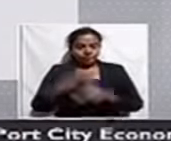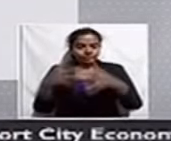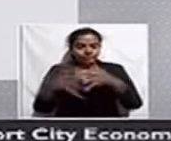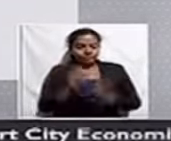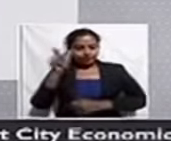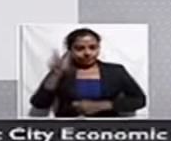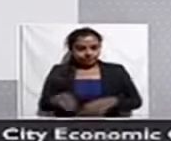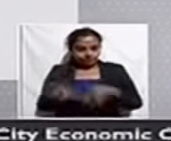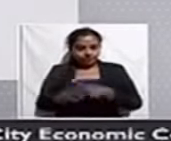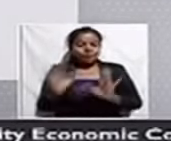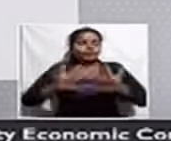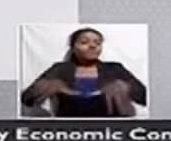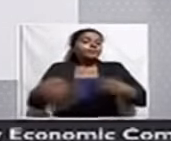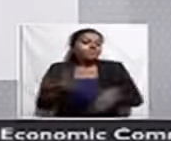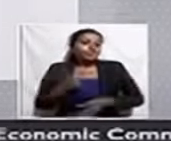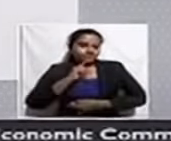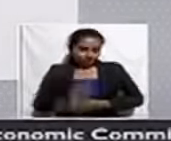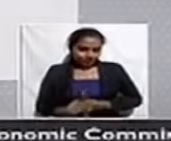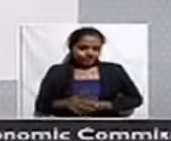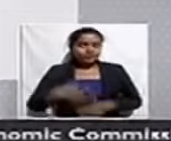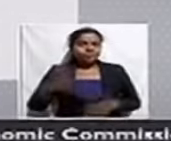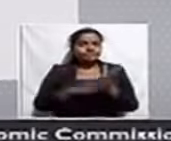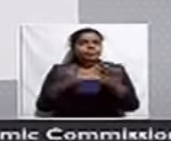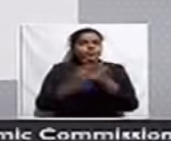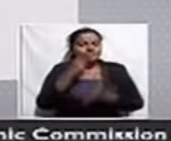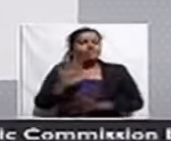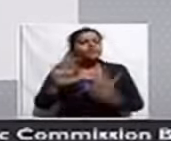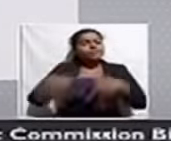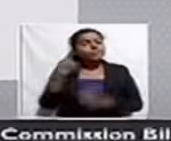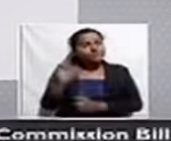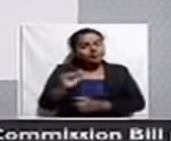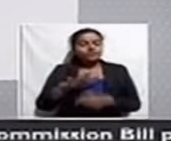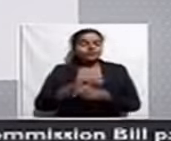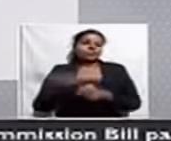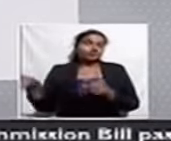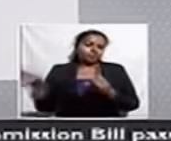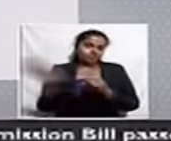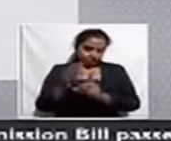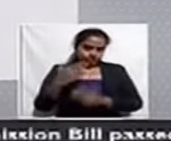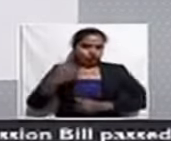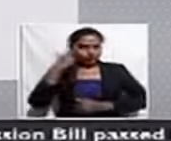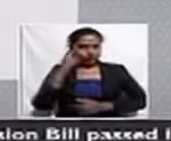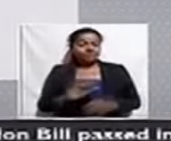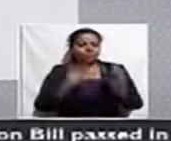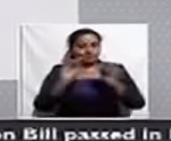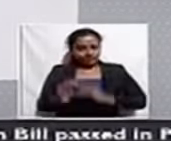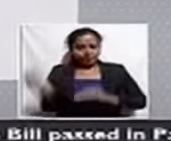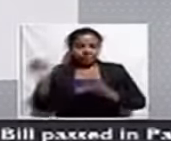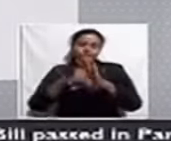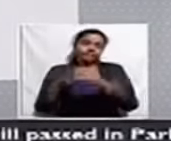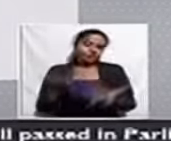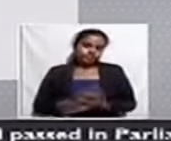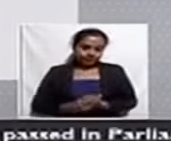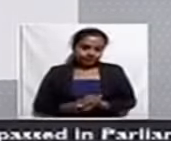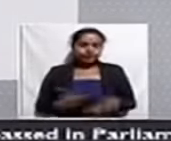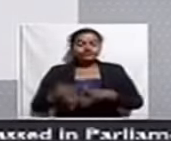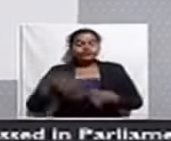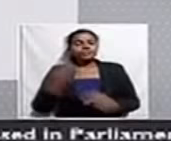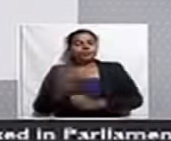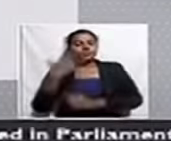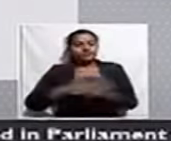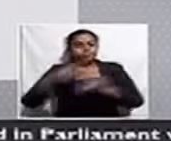MP Mujibur Rahman was absent from today's session as he has contracted COVID-19. The Gampa district MPs who voted in favour of the